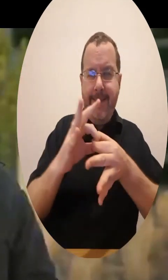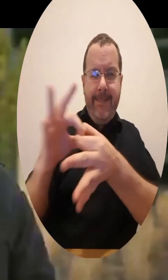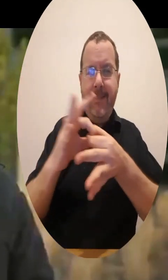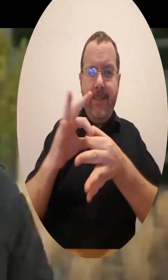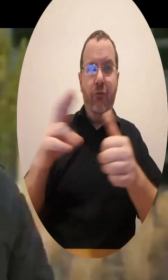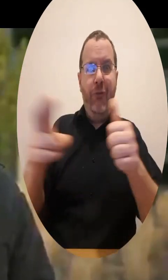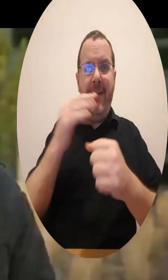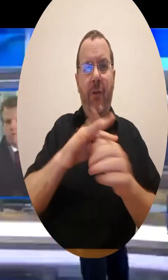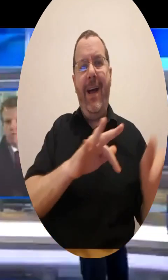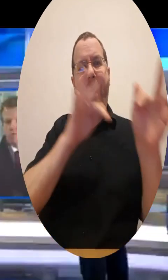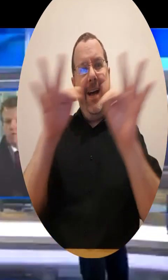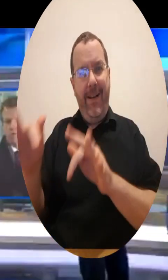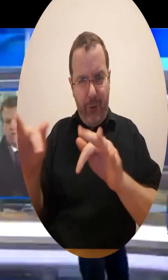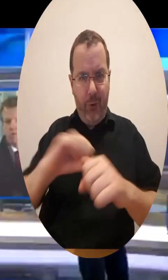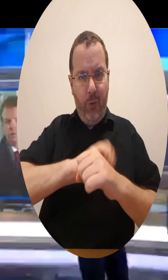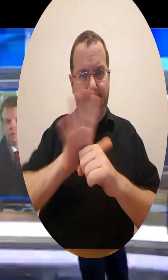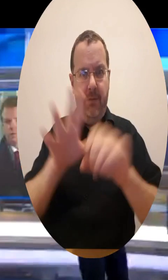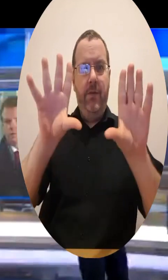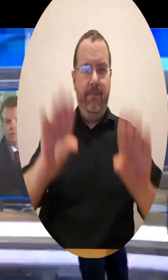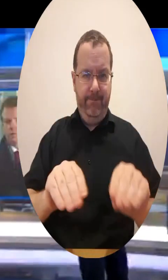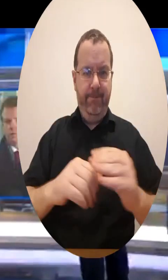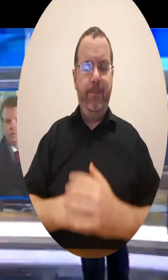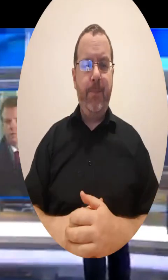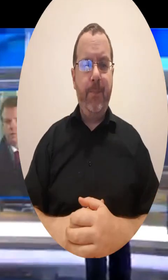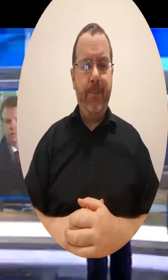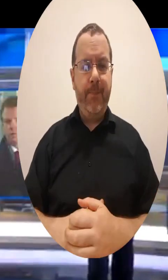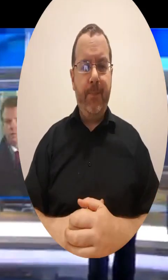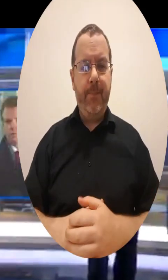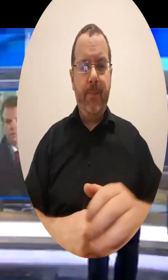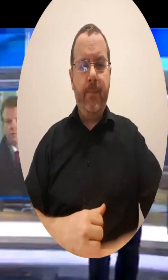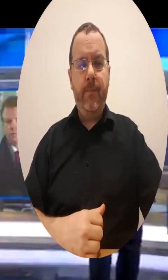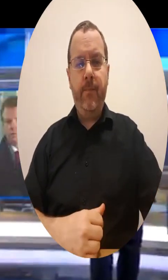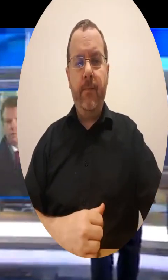crisis passes. Yes, indeed. Ingrid Miley, Fergal Bowers, Paul Cunningham, thank you all.